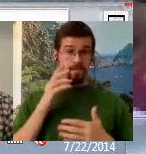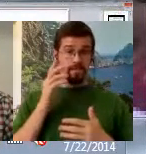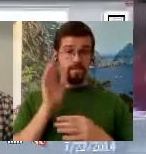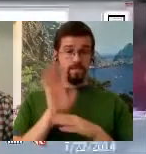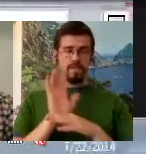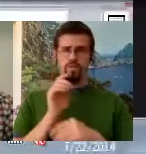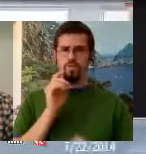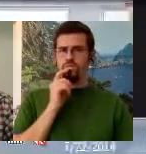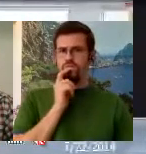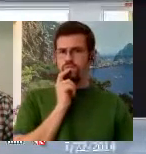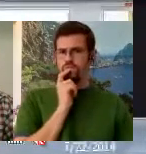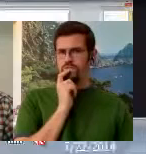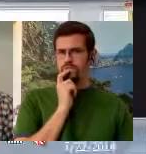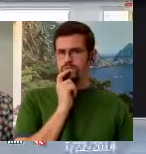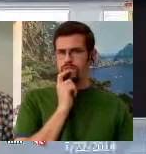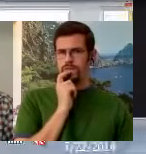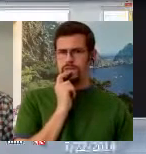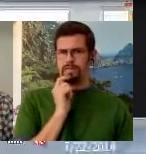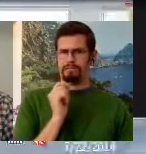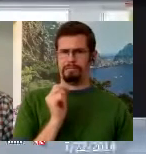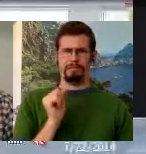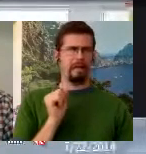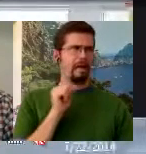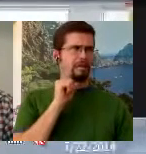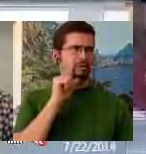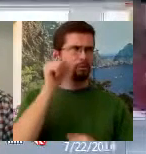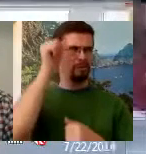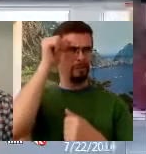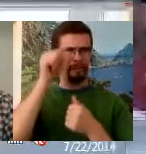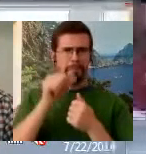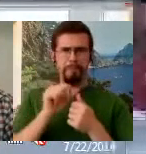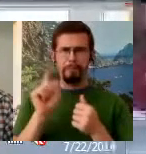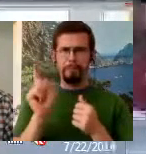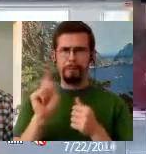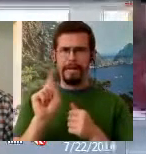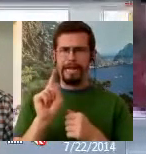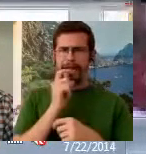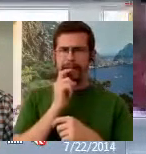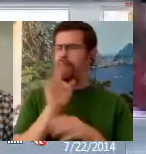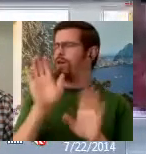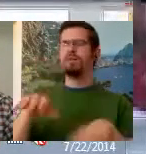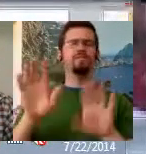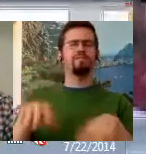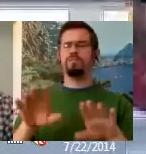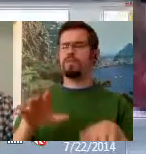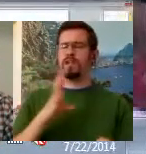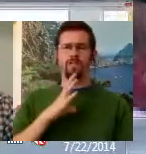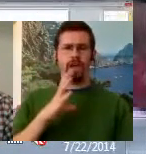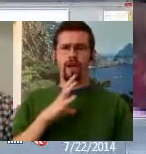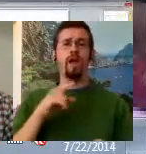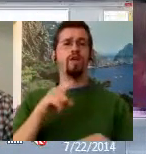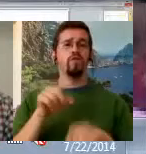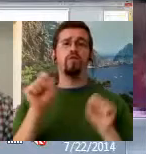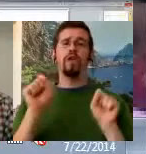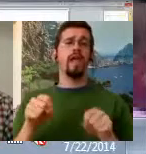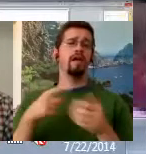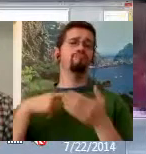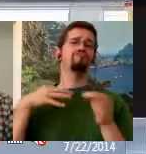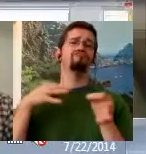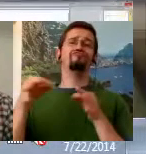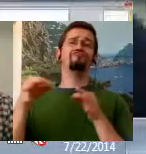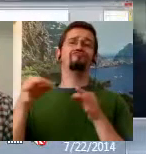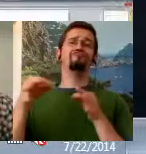No. I'm sorry. Really, I don't know where it is. All right. That's okay. Well, you keep talking and telling us about it. That's all that